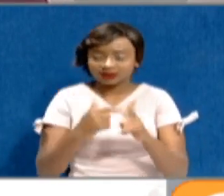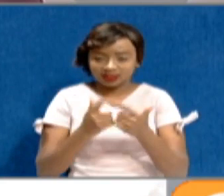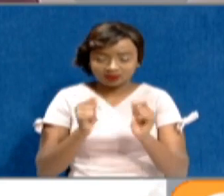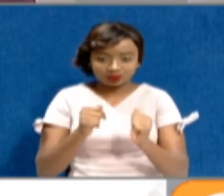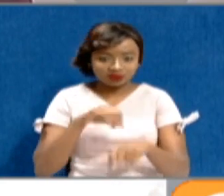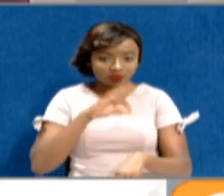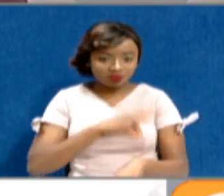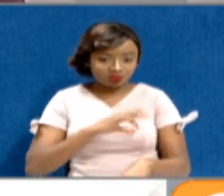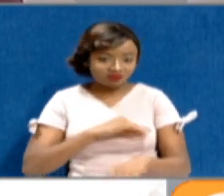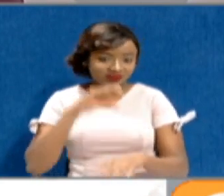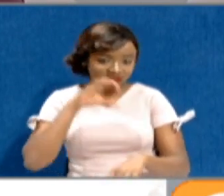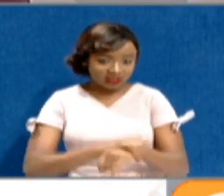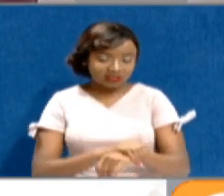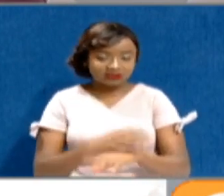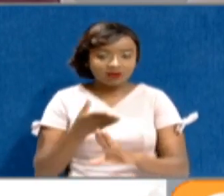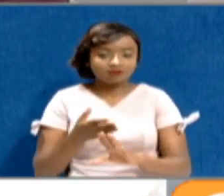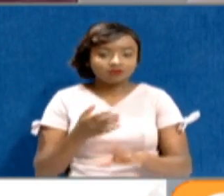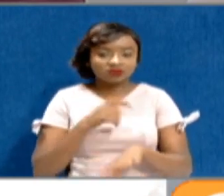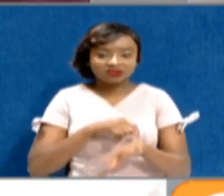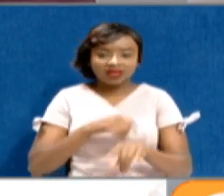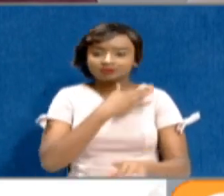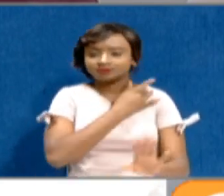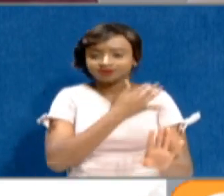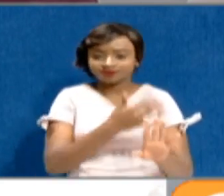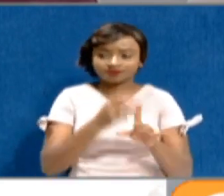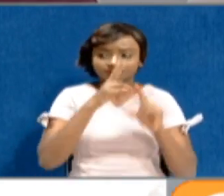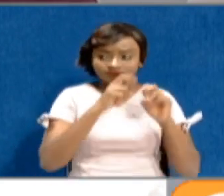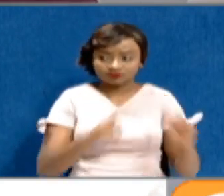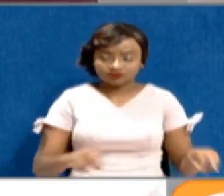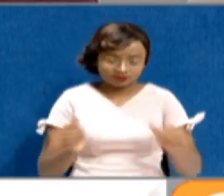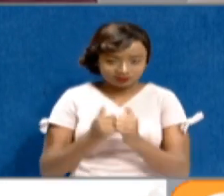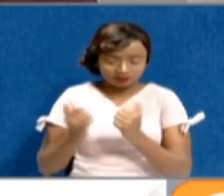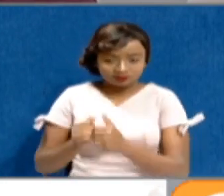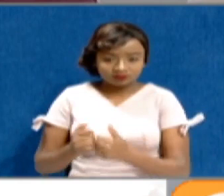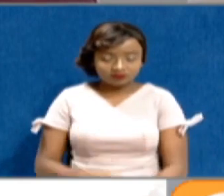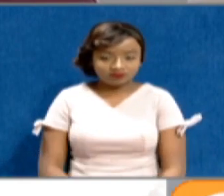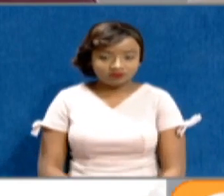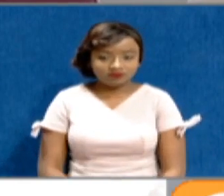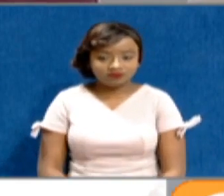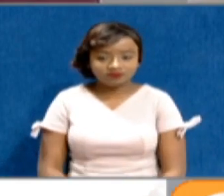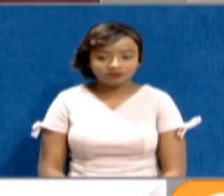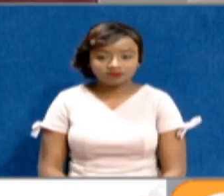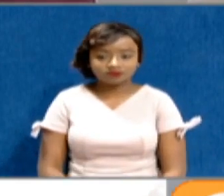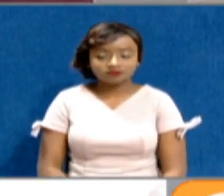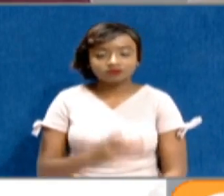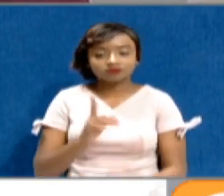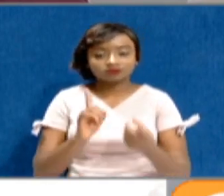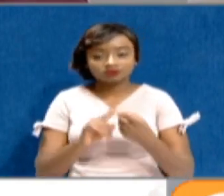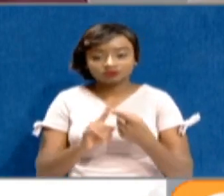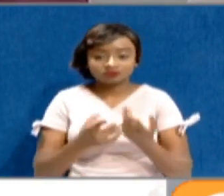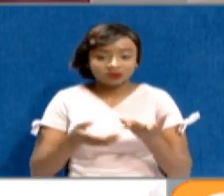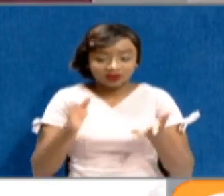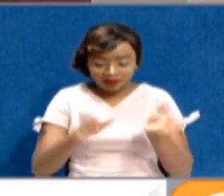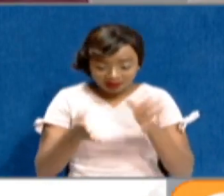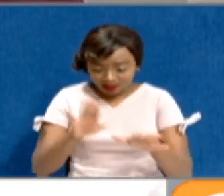recouping the costs that have been spent by the researchers and the scientists in coming up with this, right? So you're looking at packaging, what sort